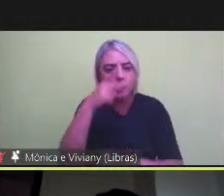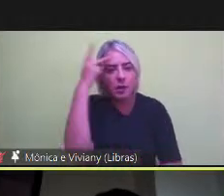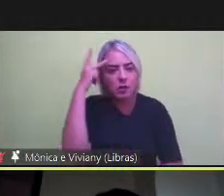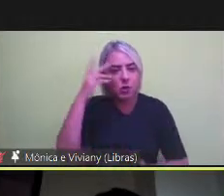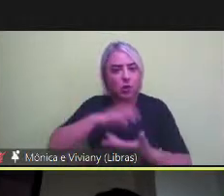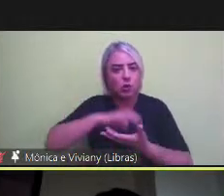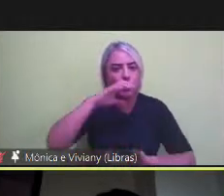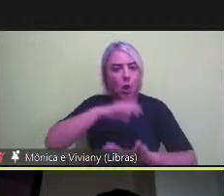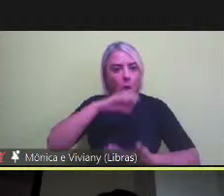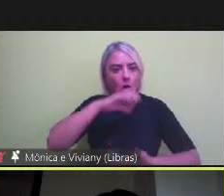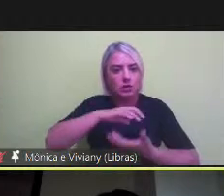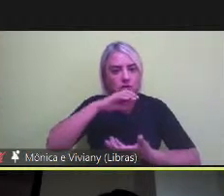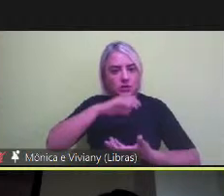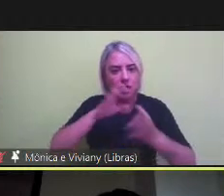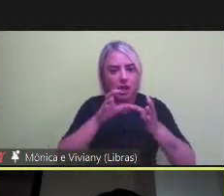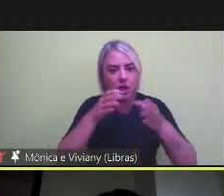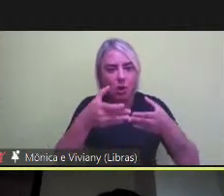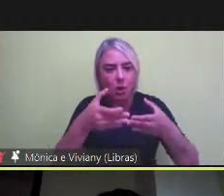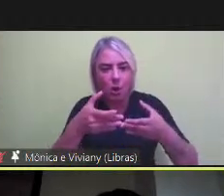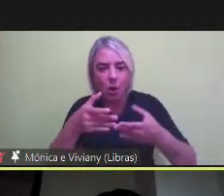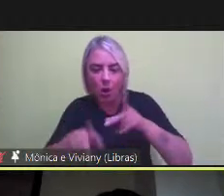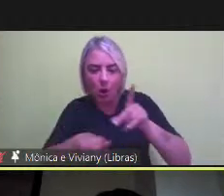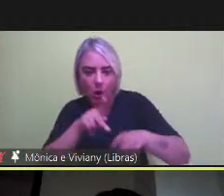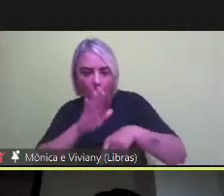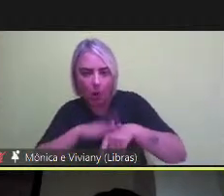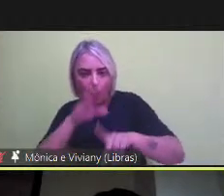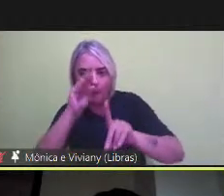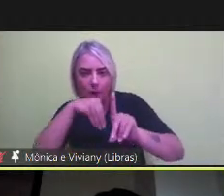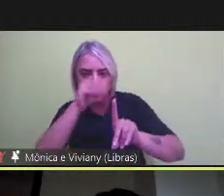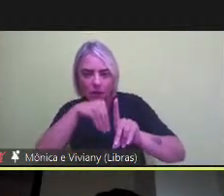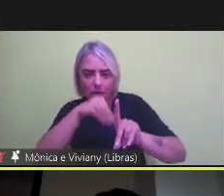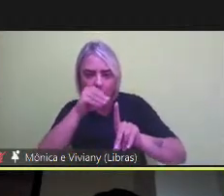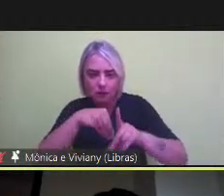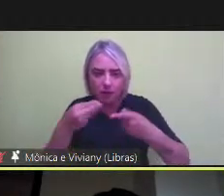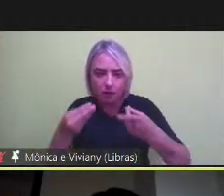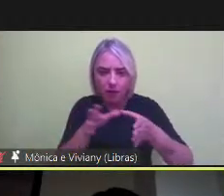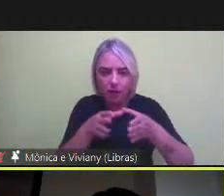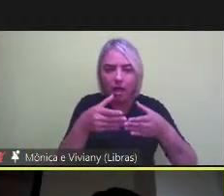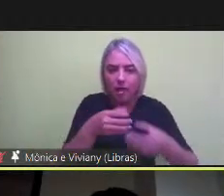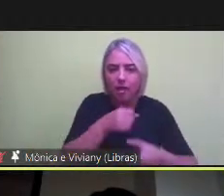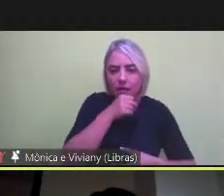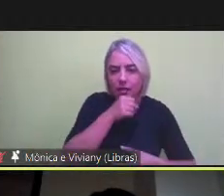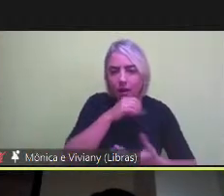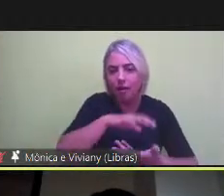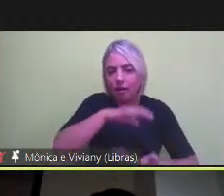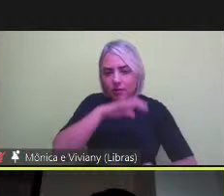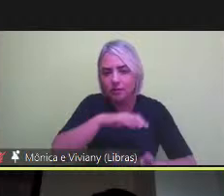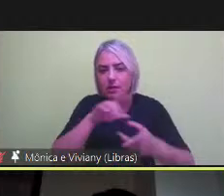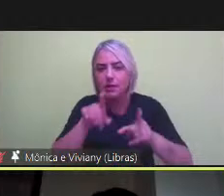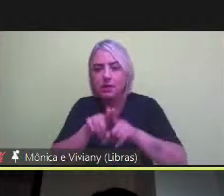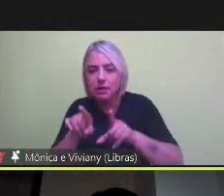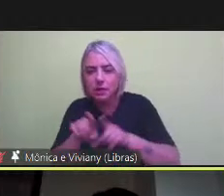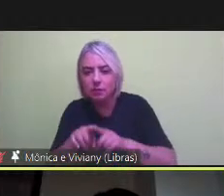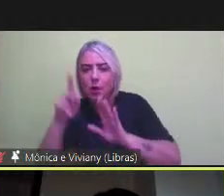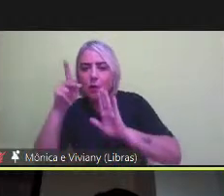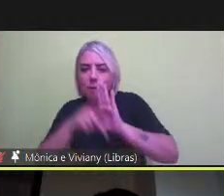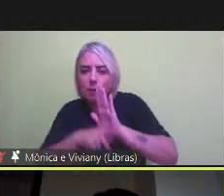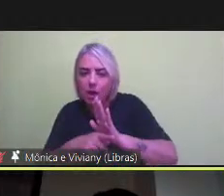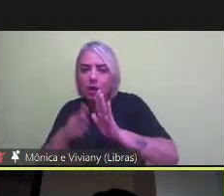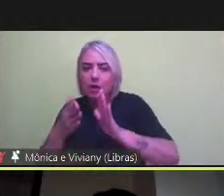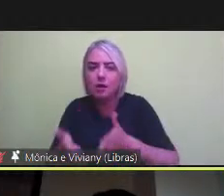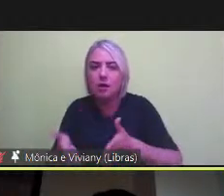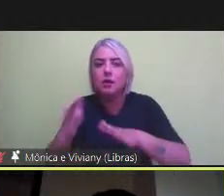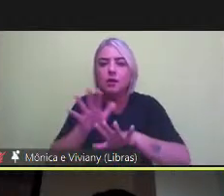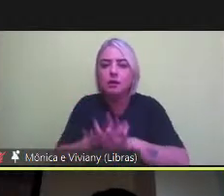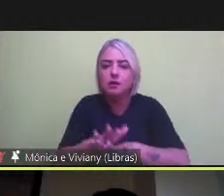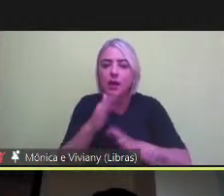directed specifically towards groups which are the most vulnerable population, particularly to old people. And